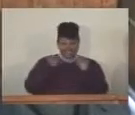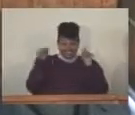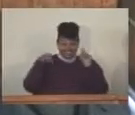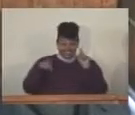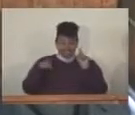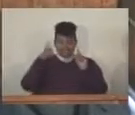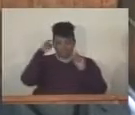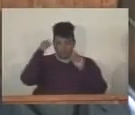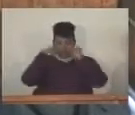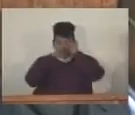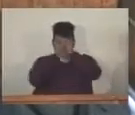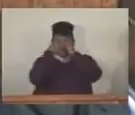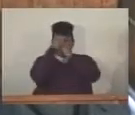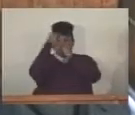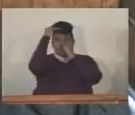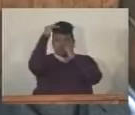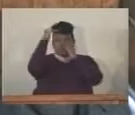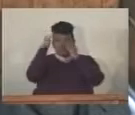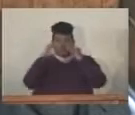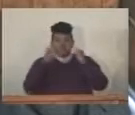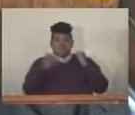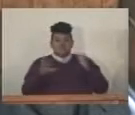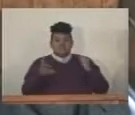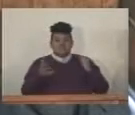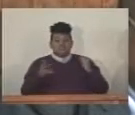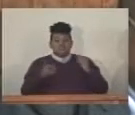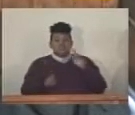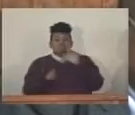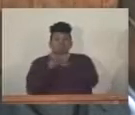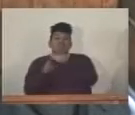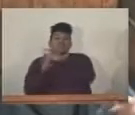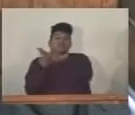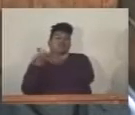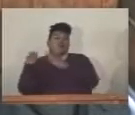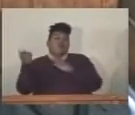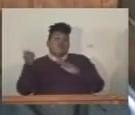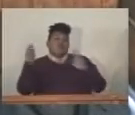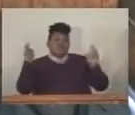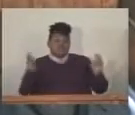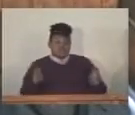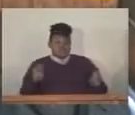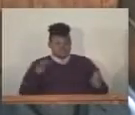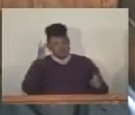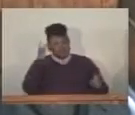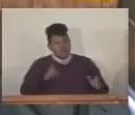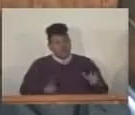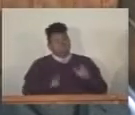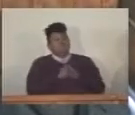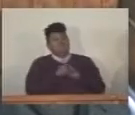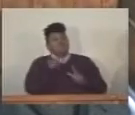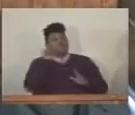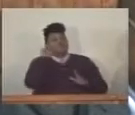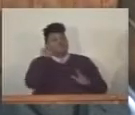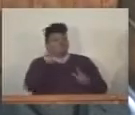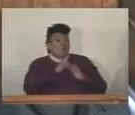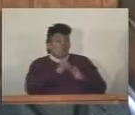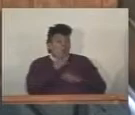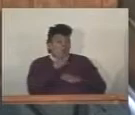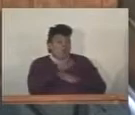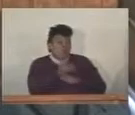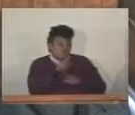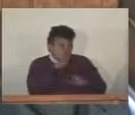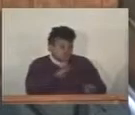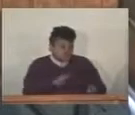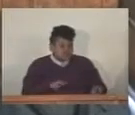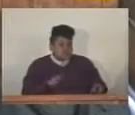person pleads guilty as part of the ameliorating of the sentence, the court will say, what are your expenses,